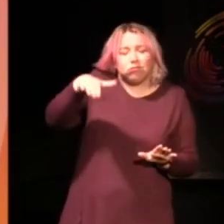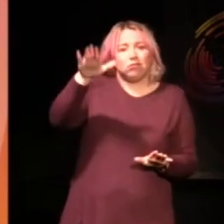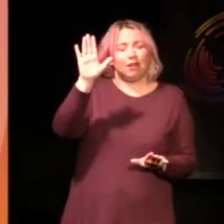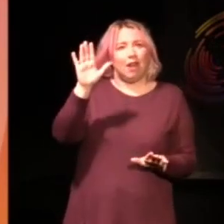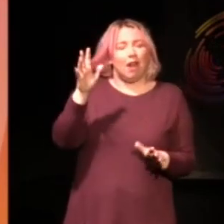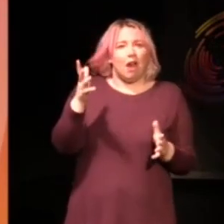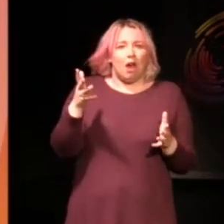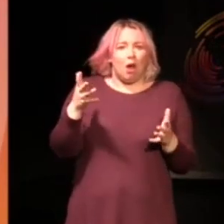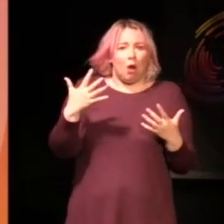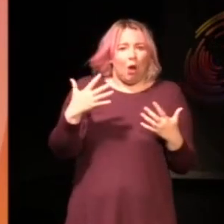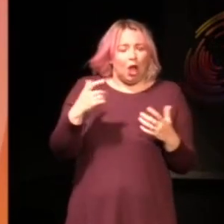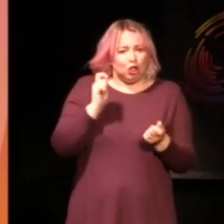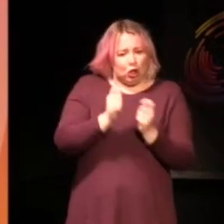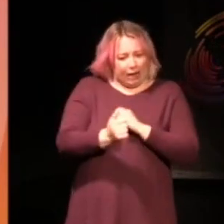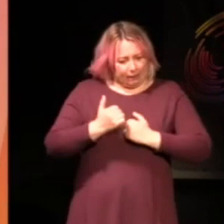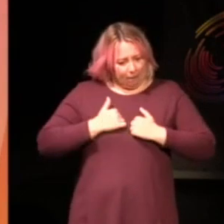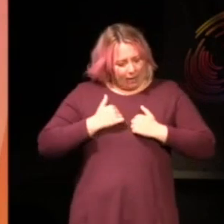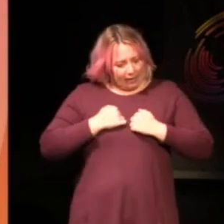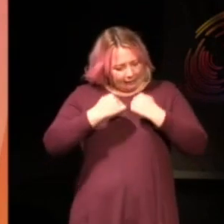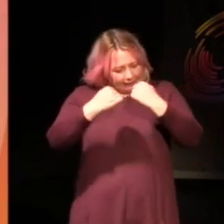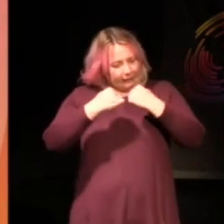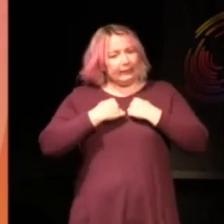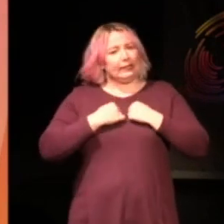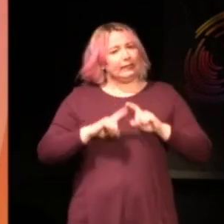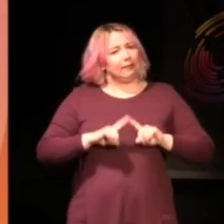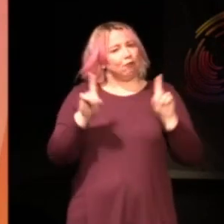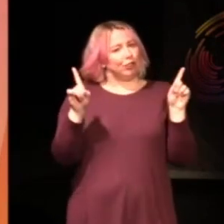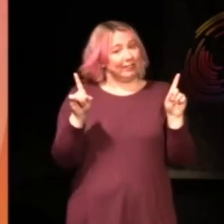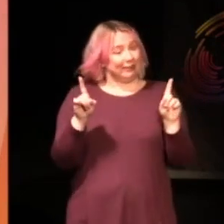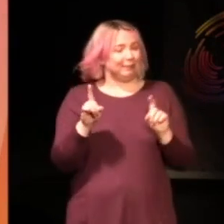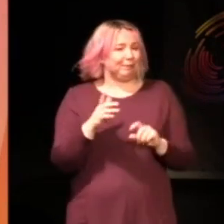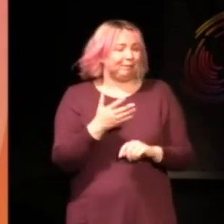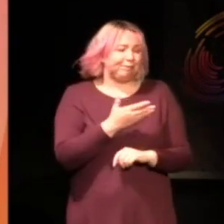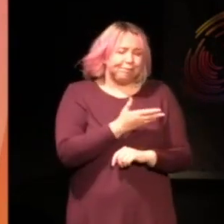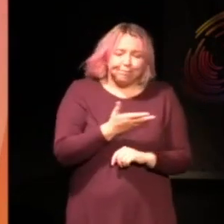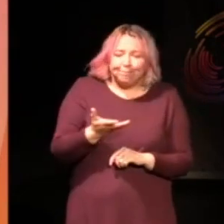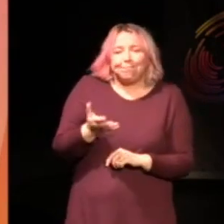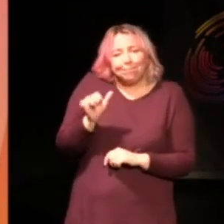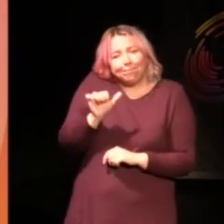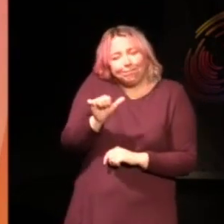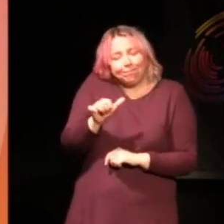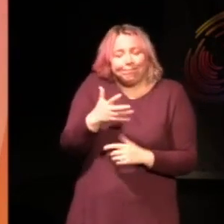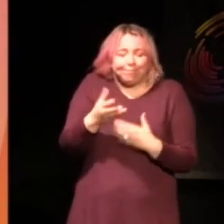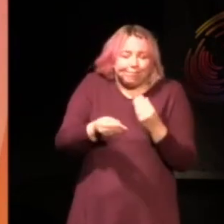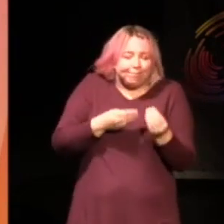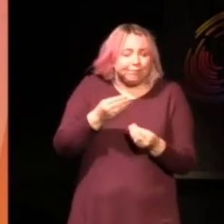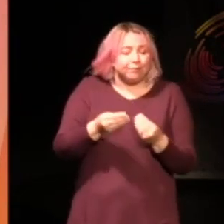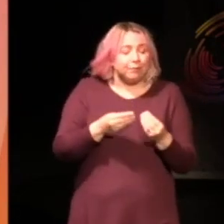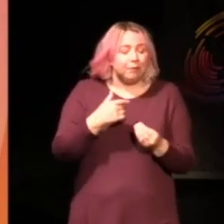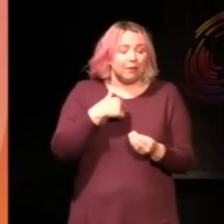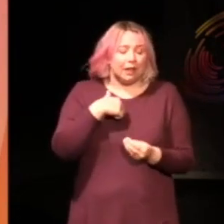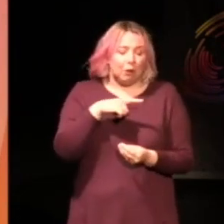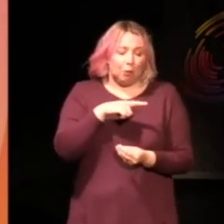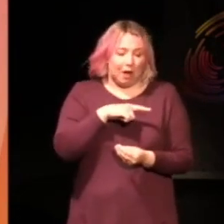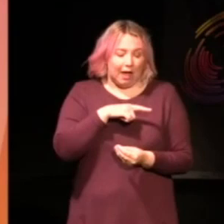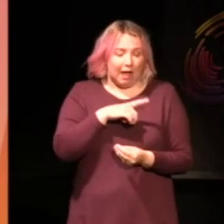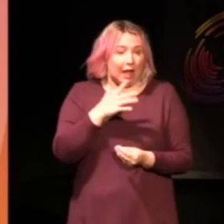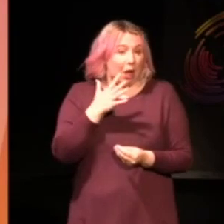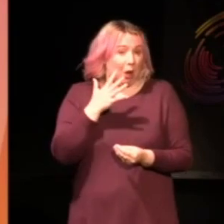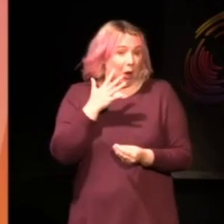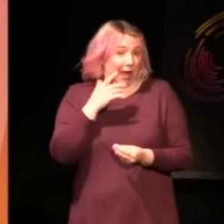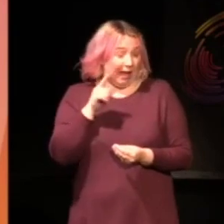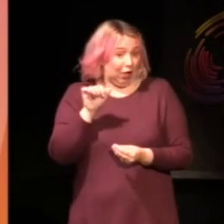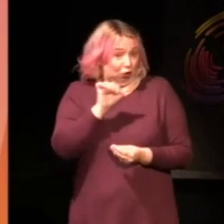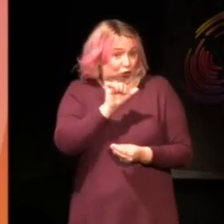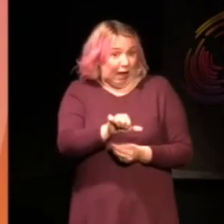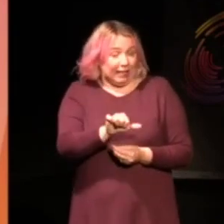that you thought. Definitely. And it has been, in a way, an eye-opening experience for me, because as you said, he